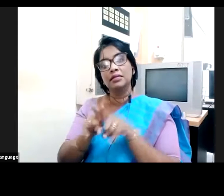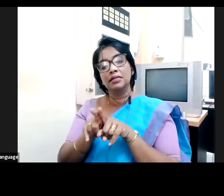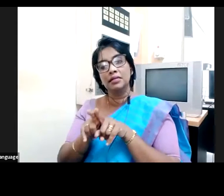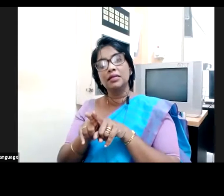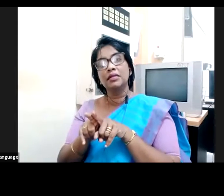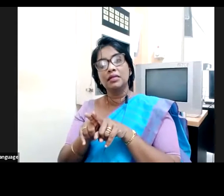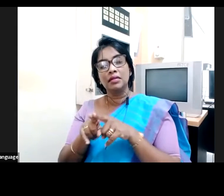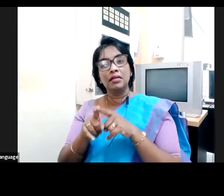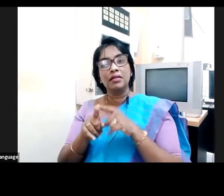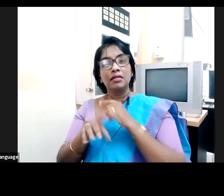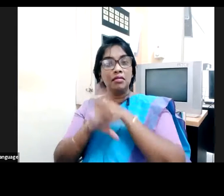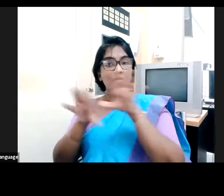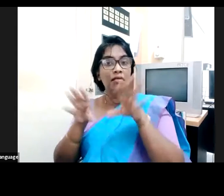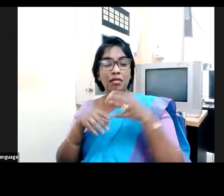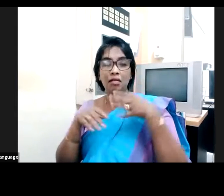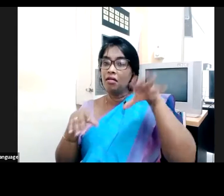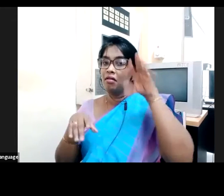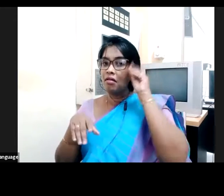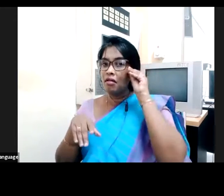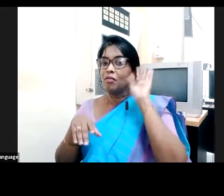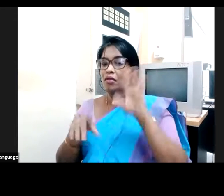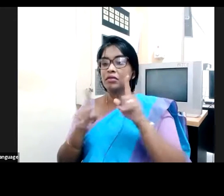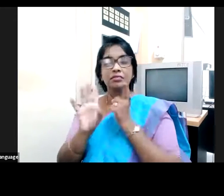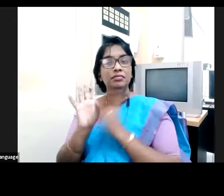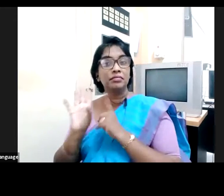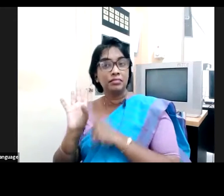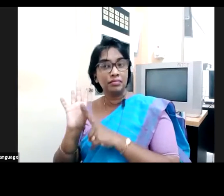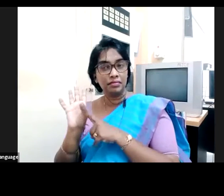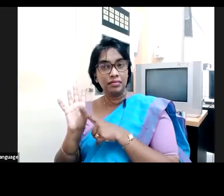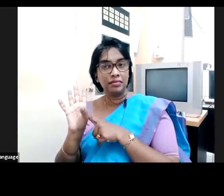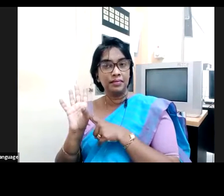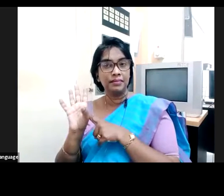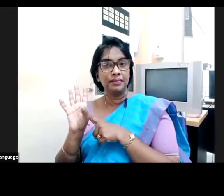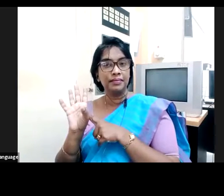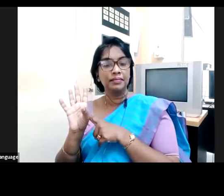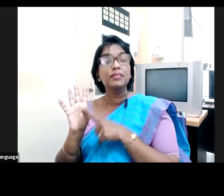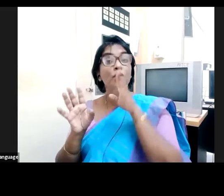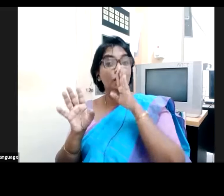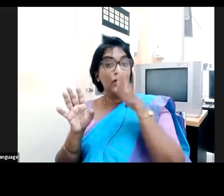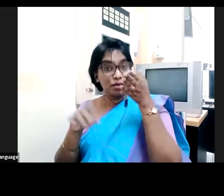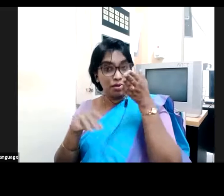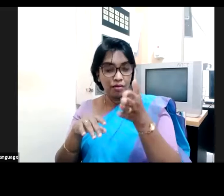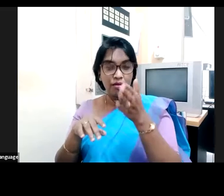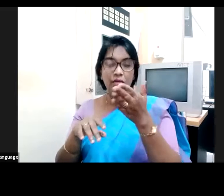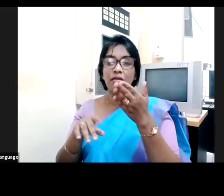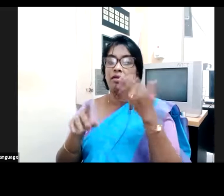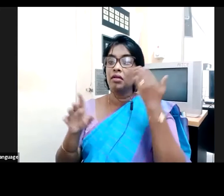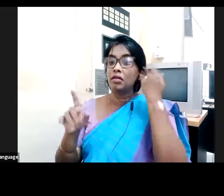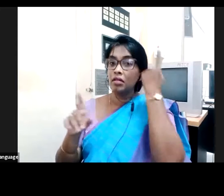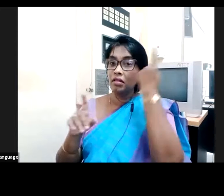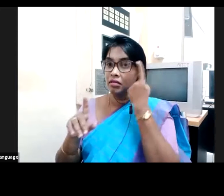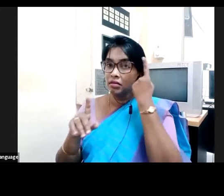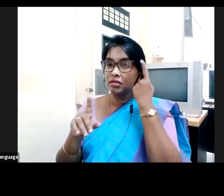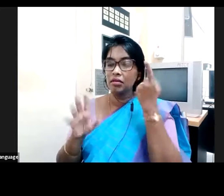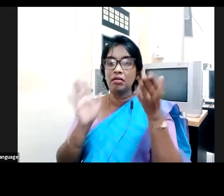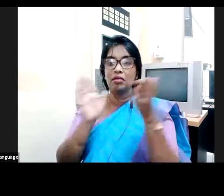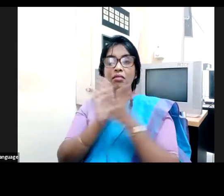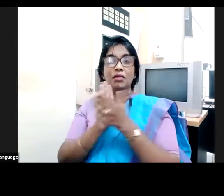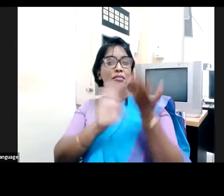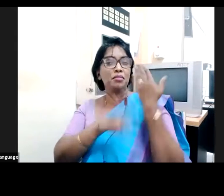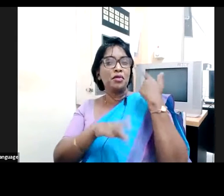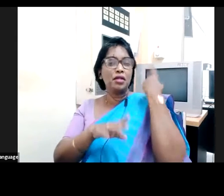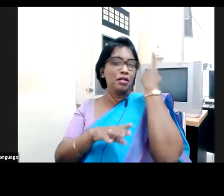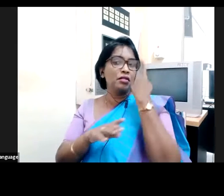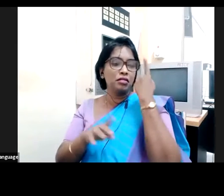time that we have whatever knowledge that we have had from the past is not going to enable us to move into the